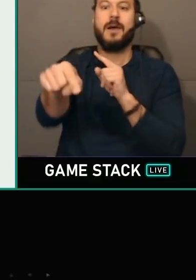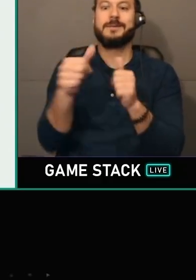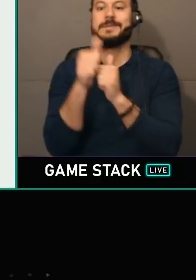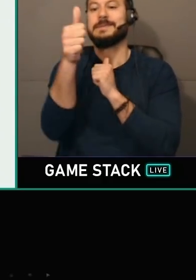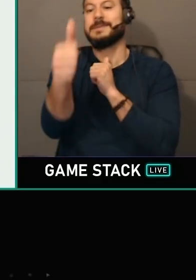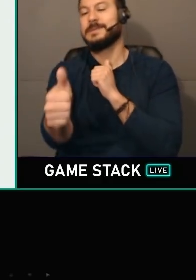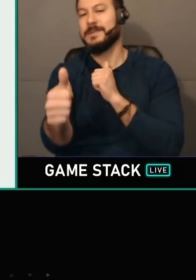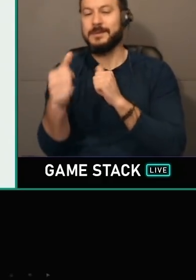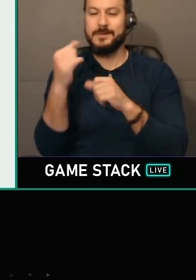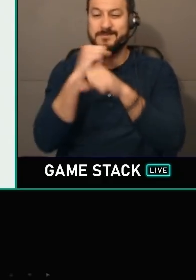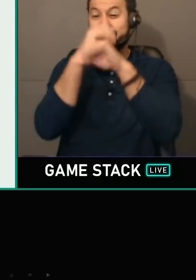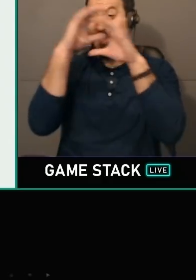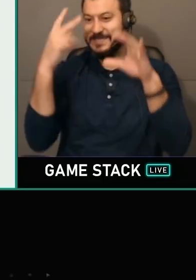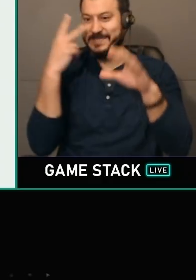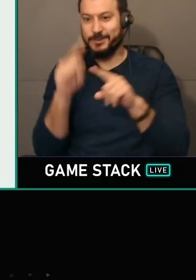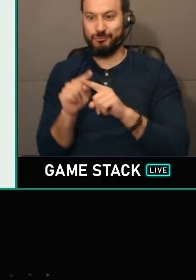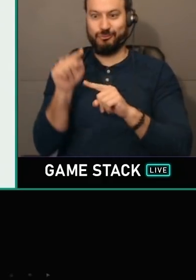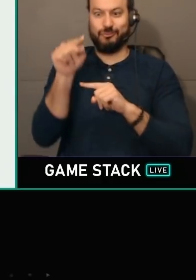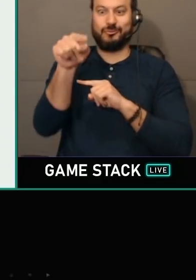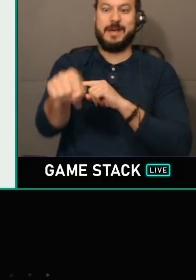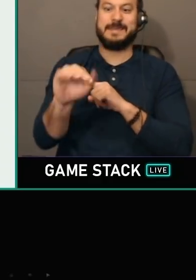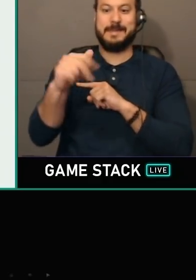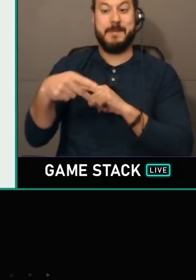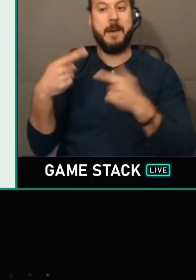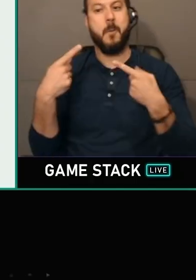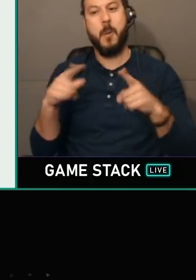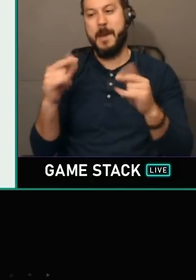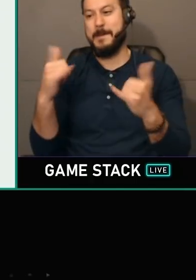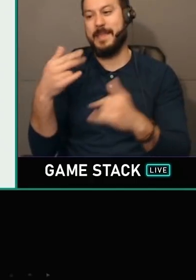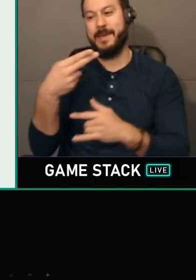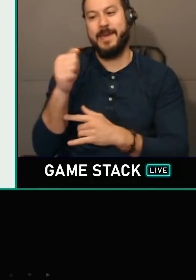able to see across the map while you're playing Halo.